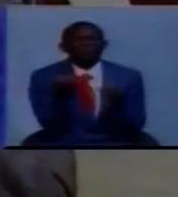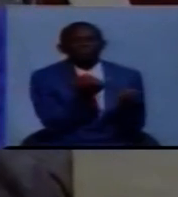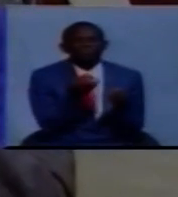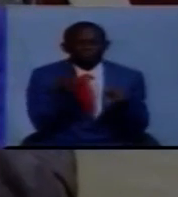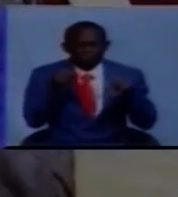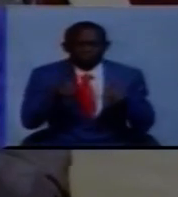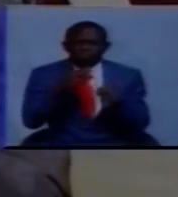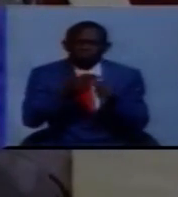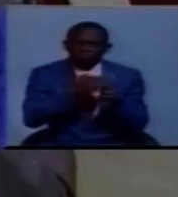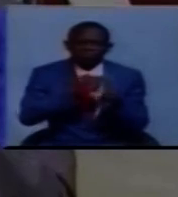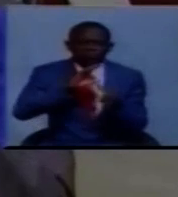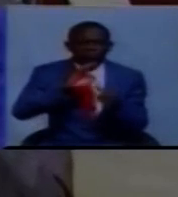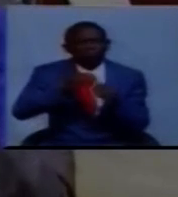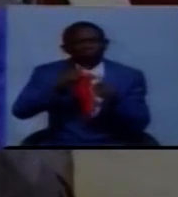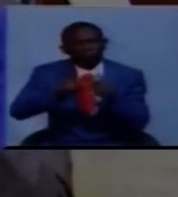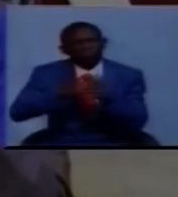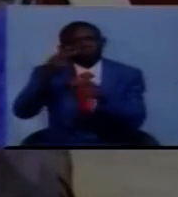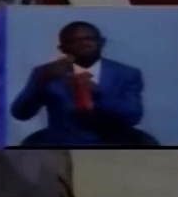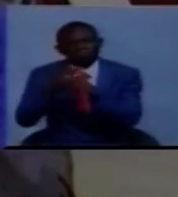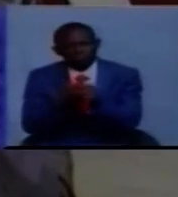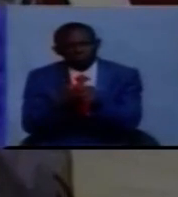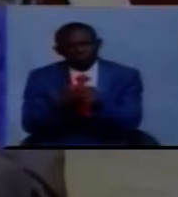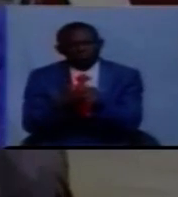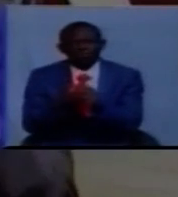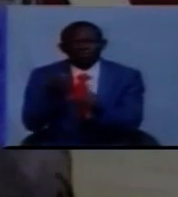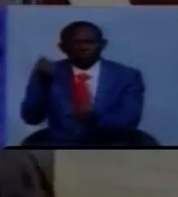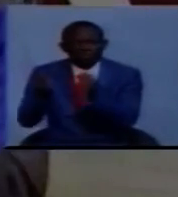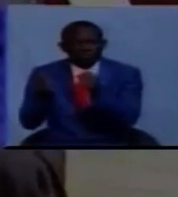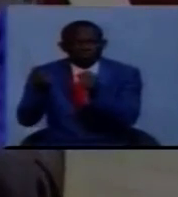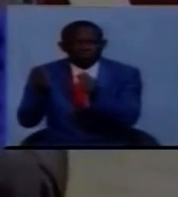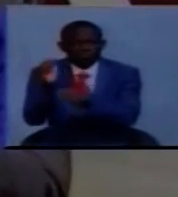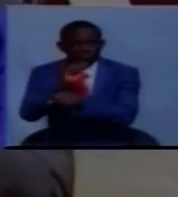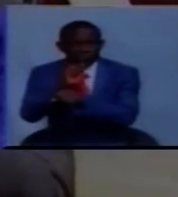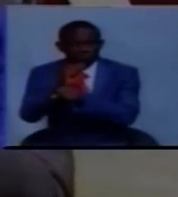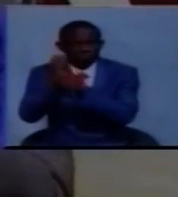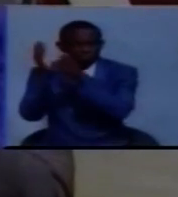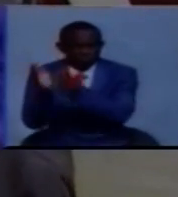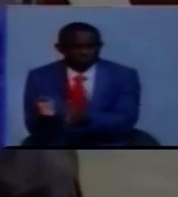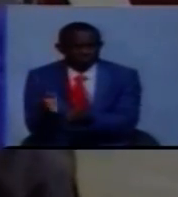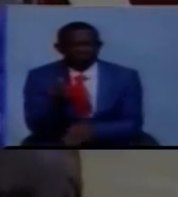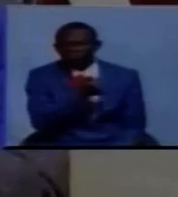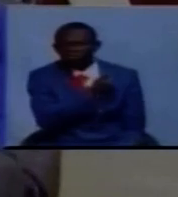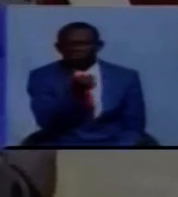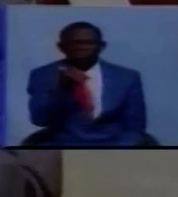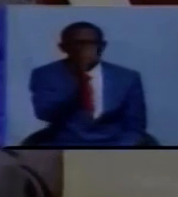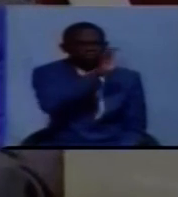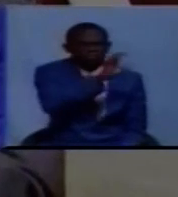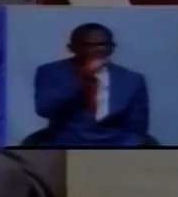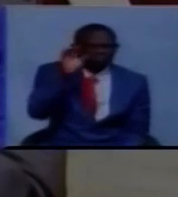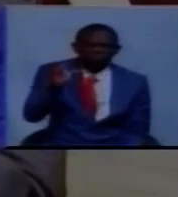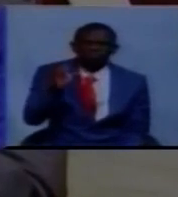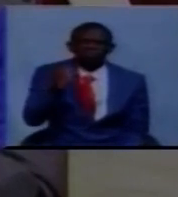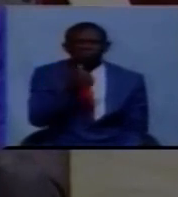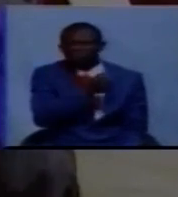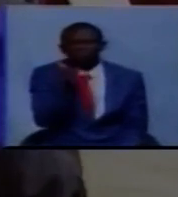shall have an hotline which can be accessed by any person from anywhere in the country without necessarily even revealing